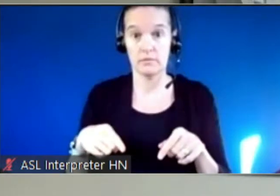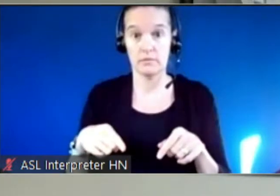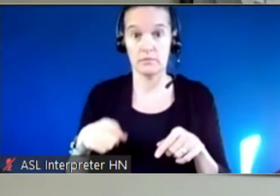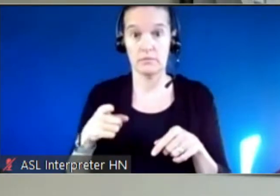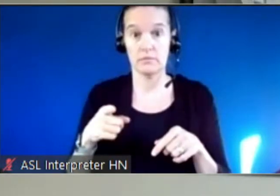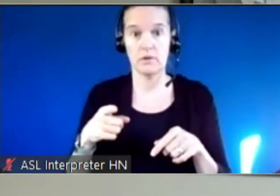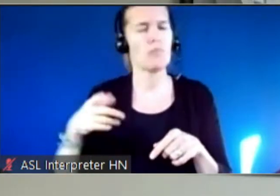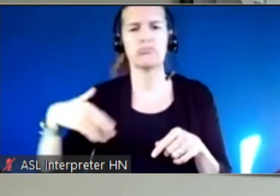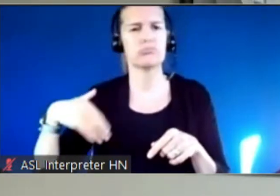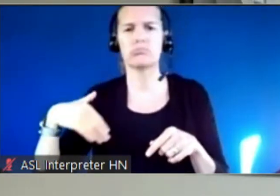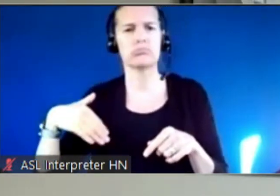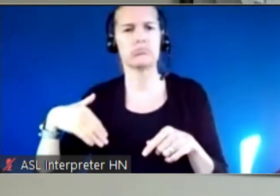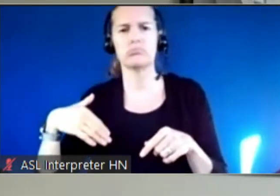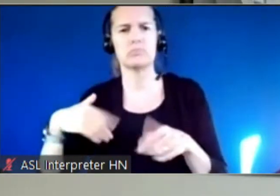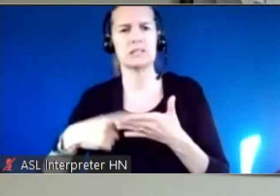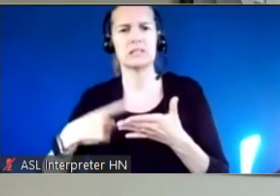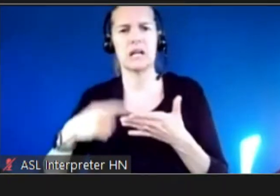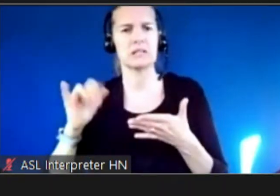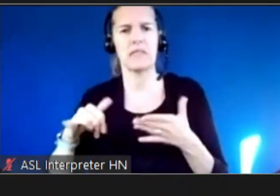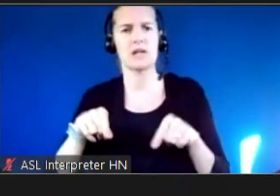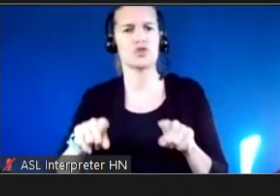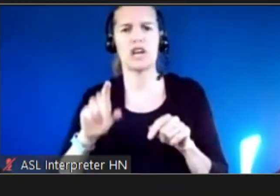has not been discussed in the ethics committee.